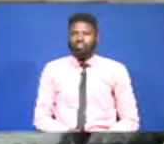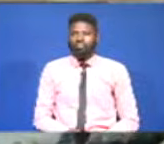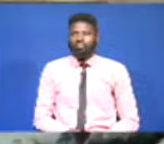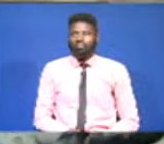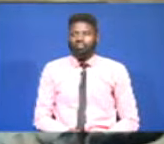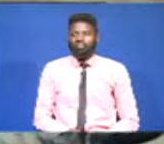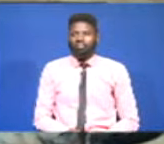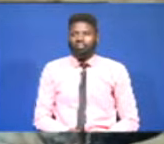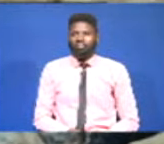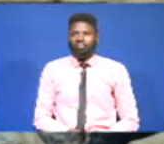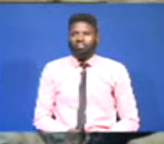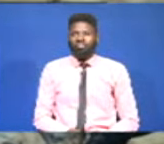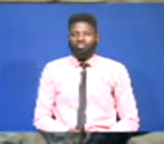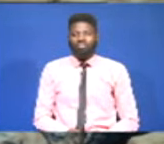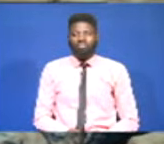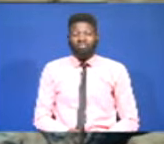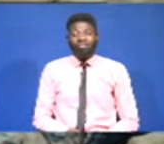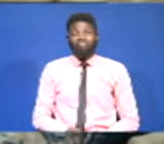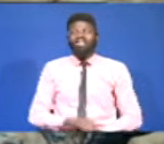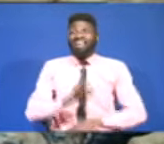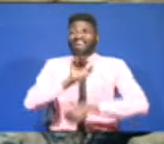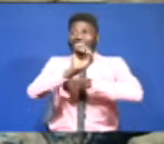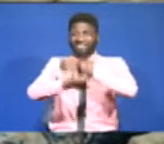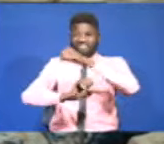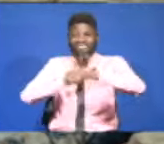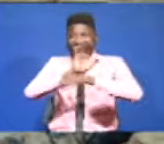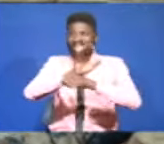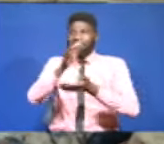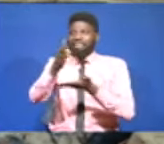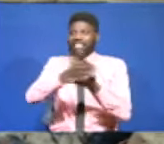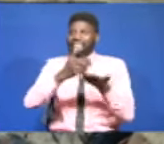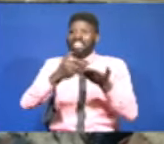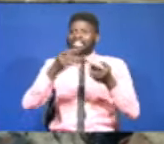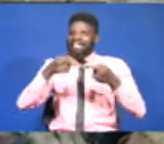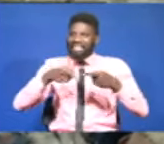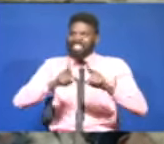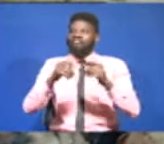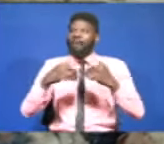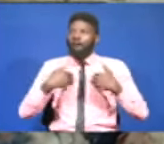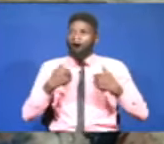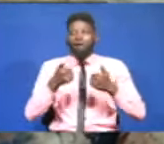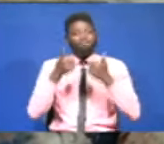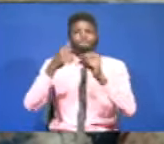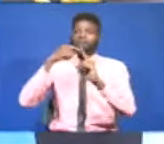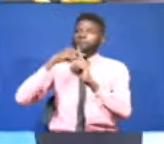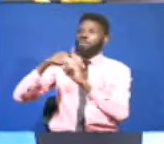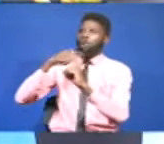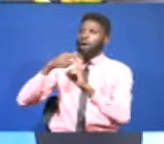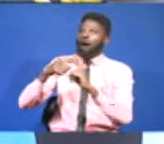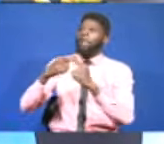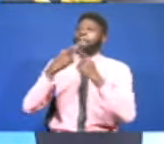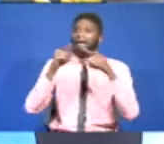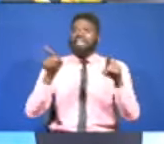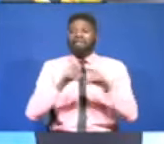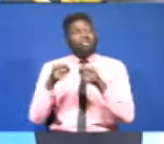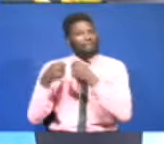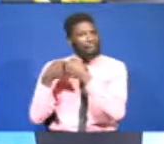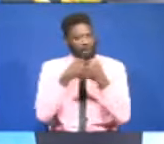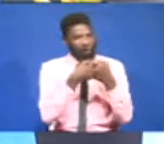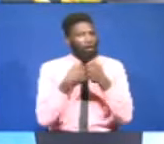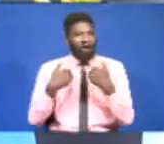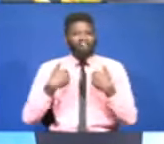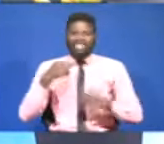sniper. 1, 2, 3. The film industry has equally to good sides, it also has challenges. We live in a society where you have to prove